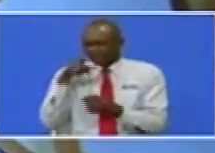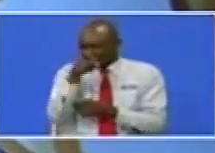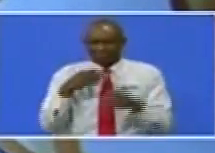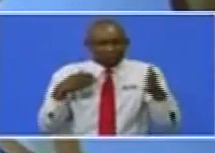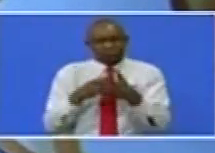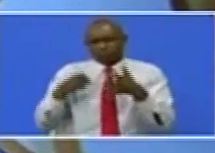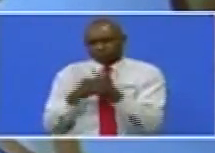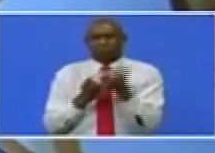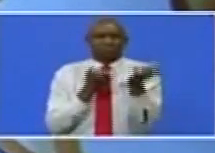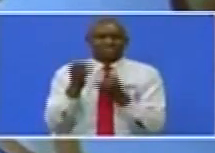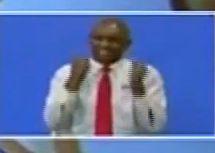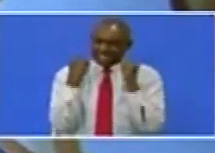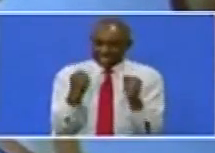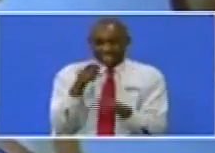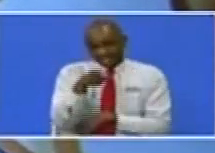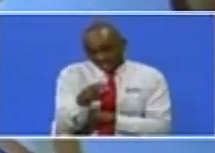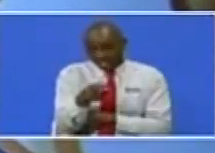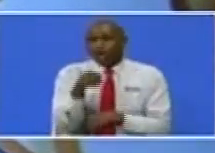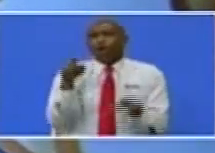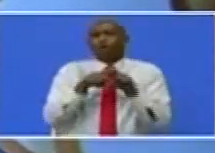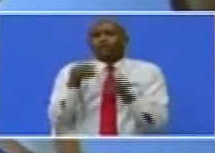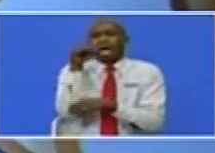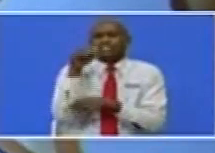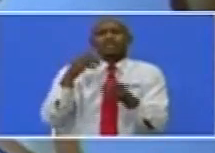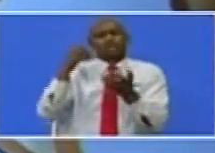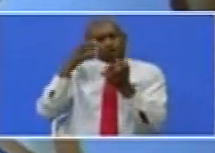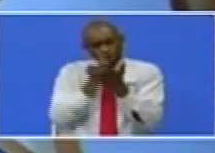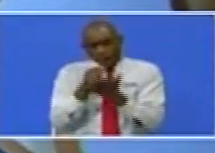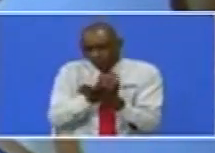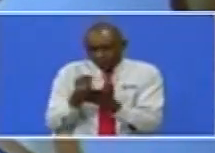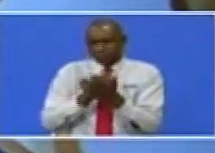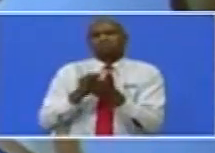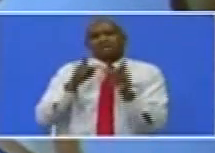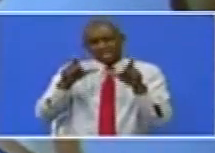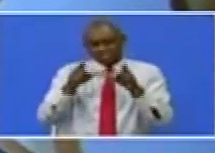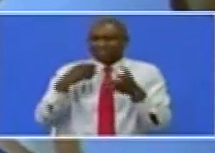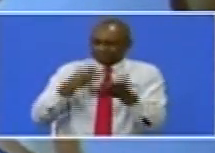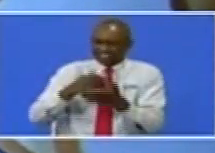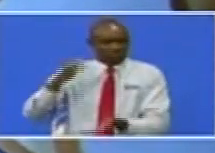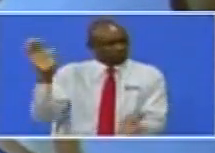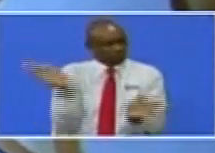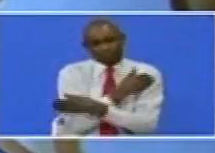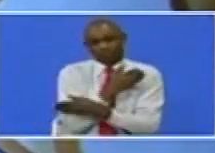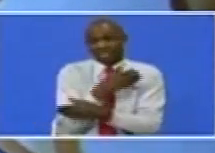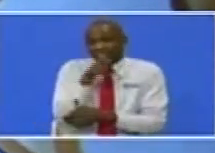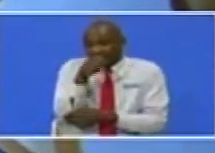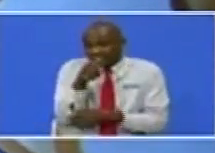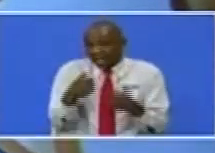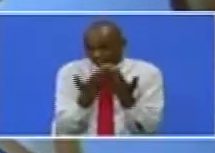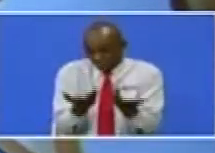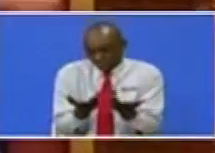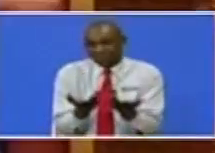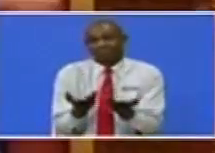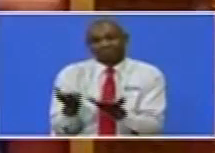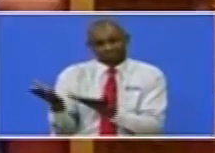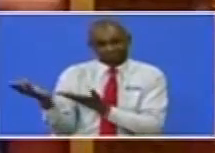prohibitive to the business environment. He also asked that all coffee licensing fees be waived with immediate effect. These are some of the highlights.